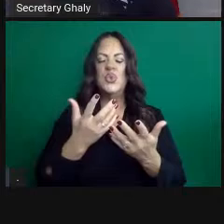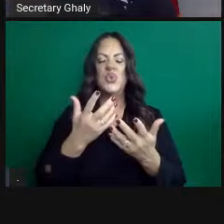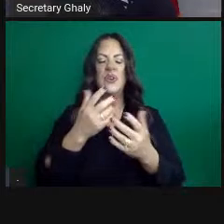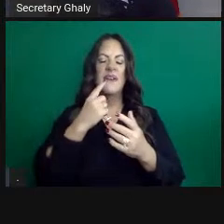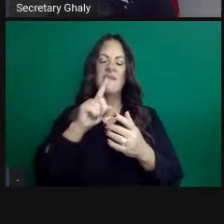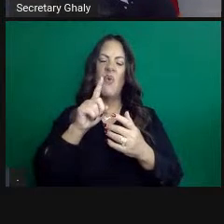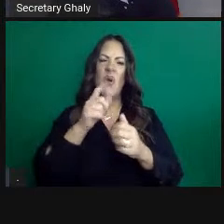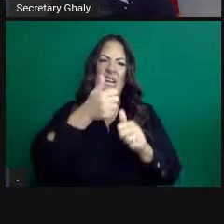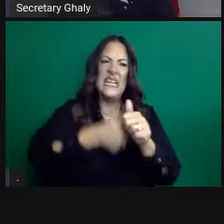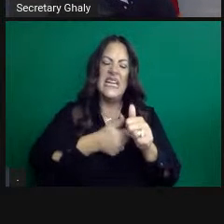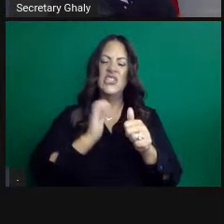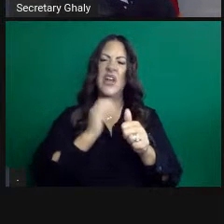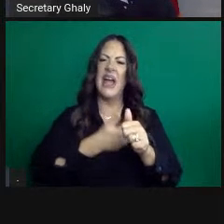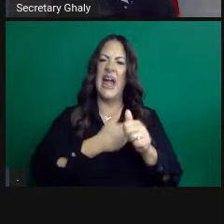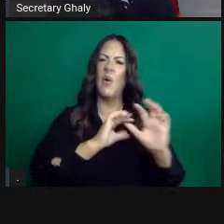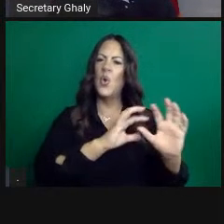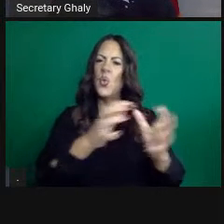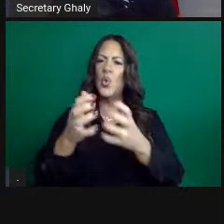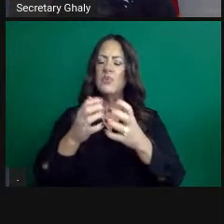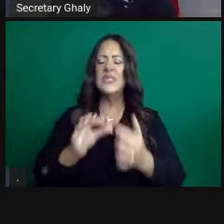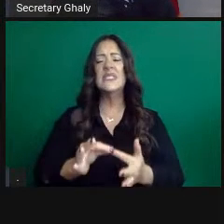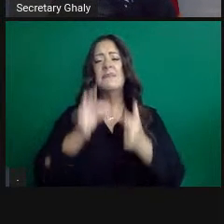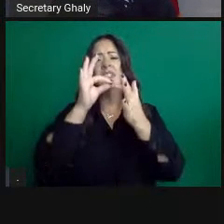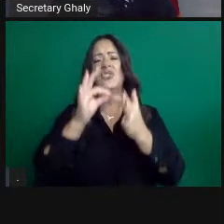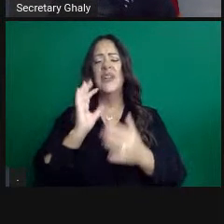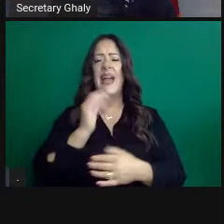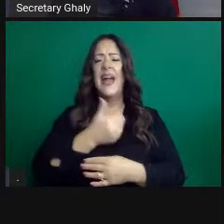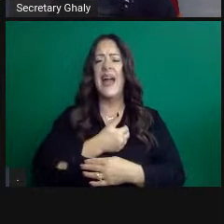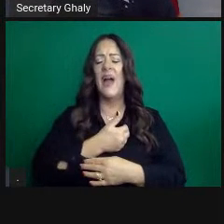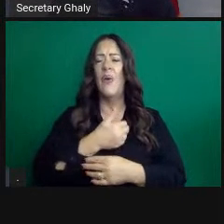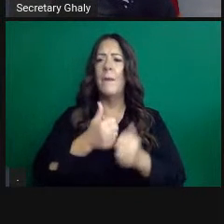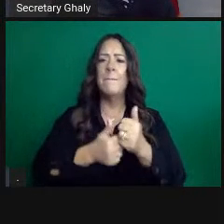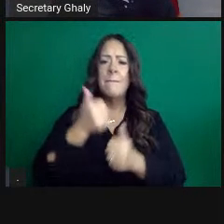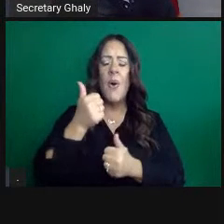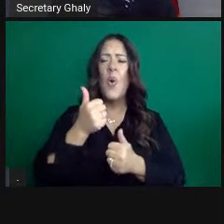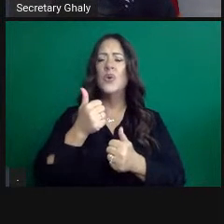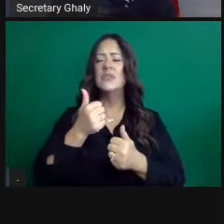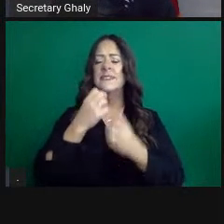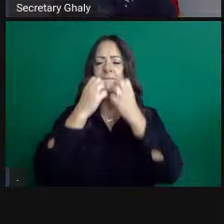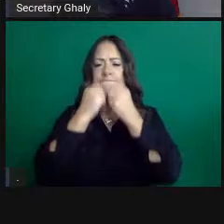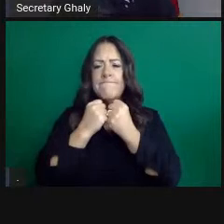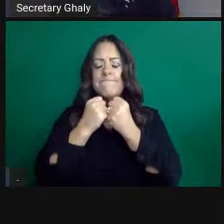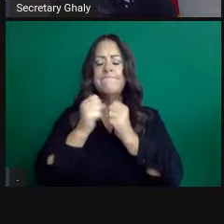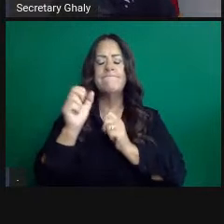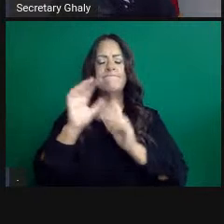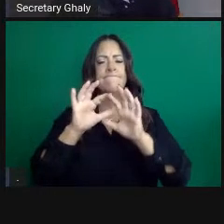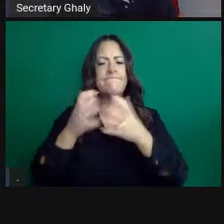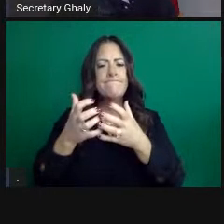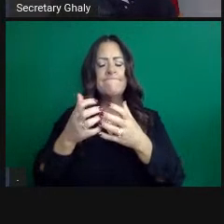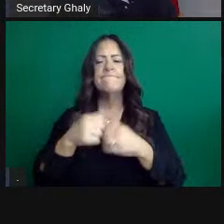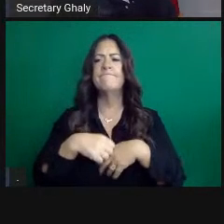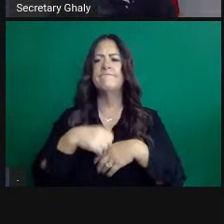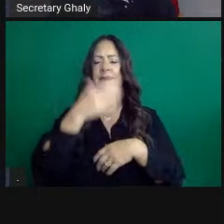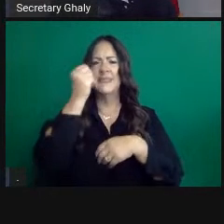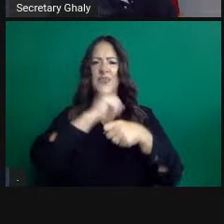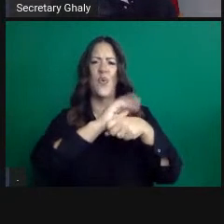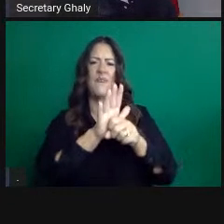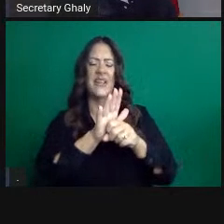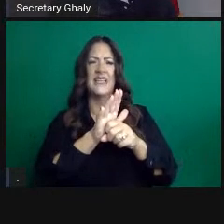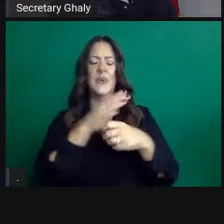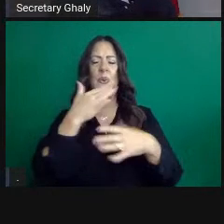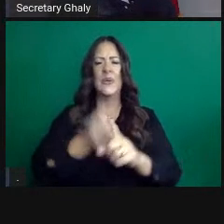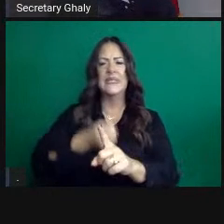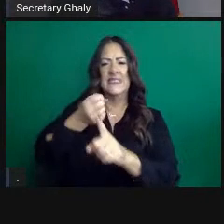in California, especially some of our most vulnerable, without acknowledging COVID-19 and the